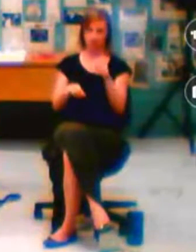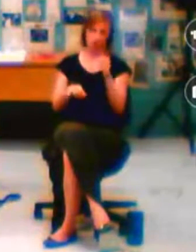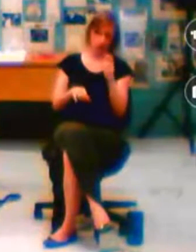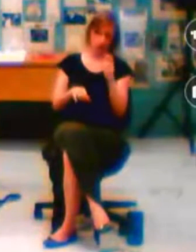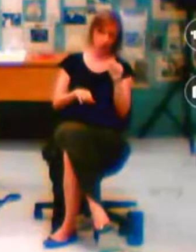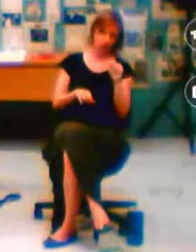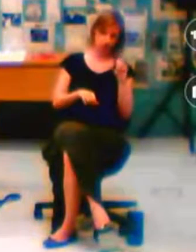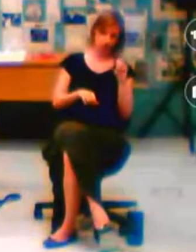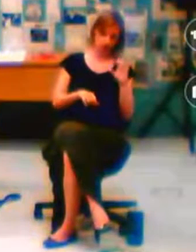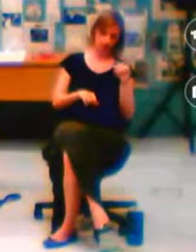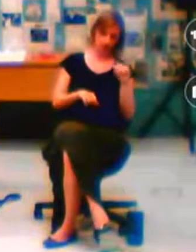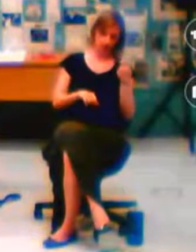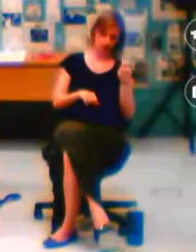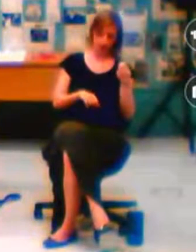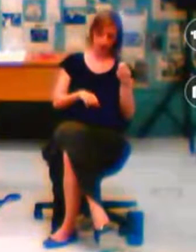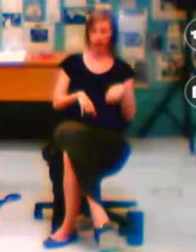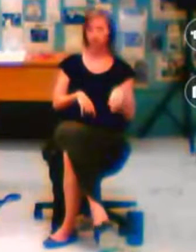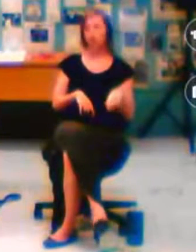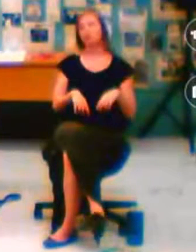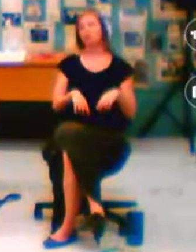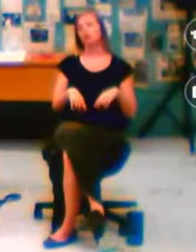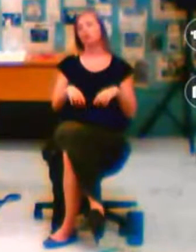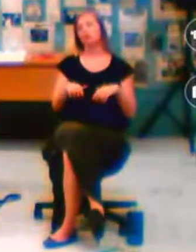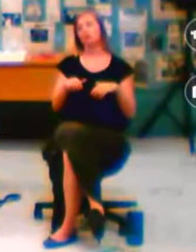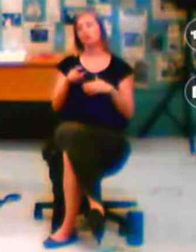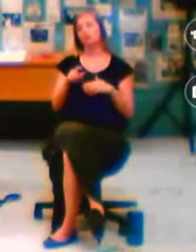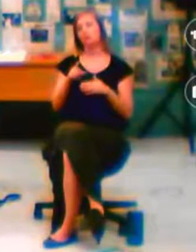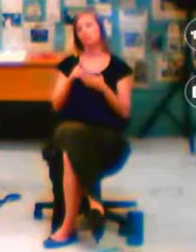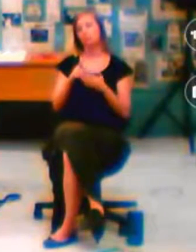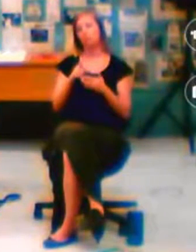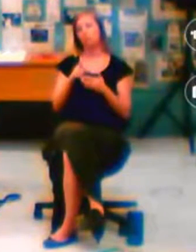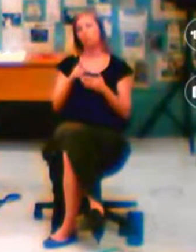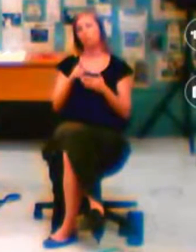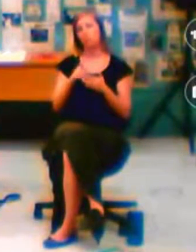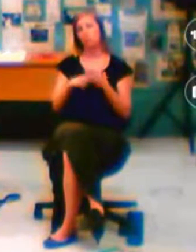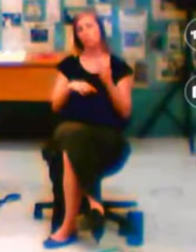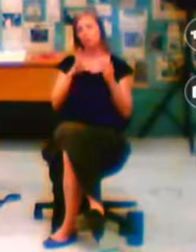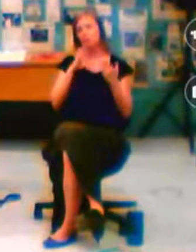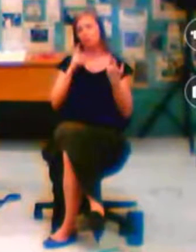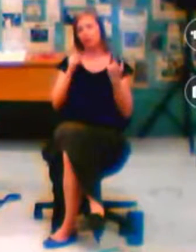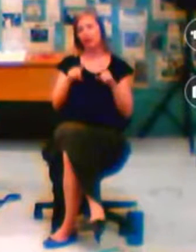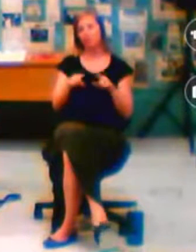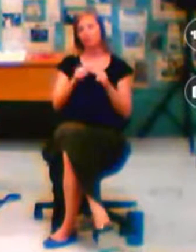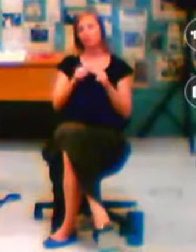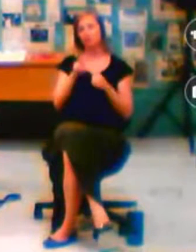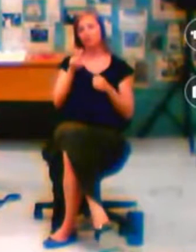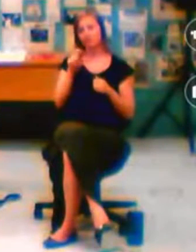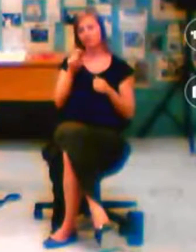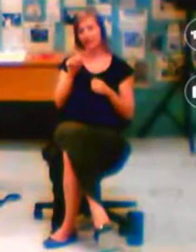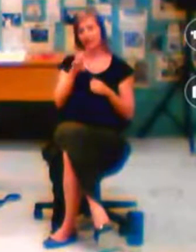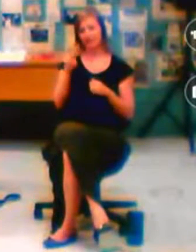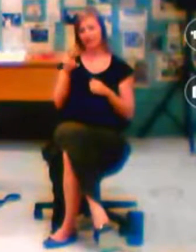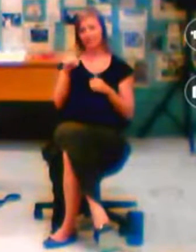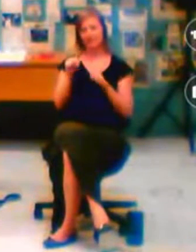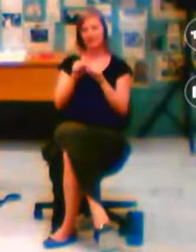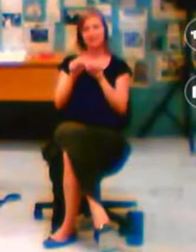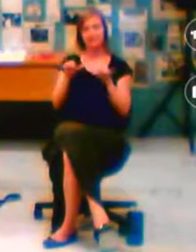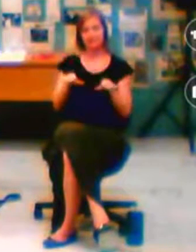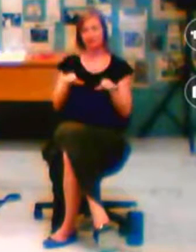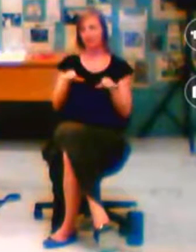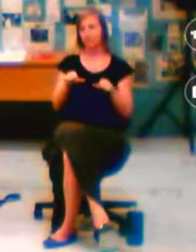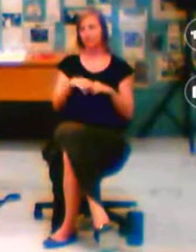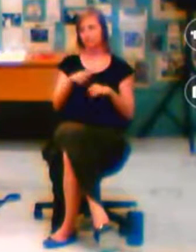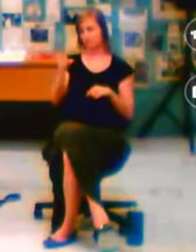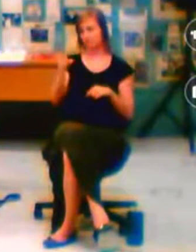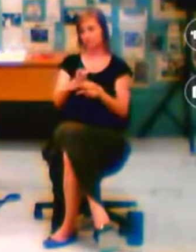So the question from the audience is, for a disabled vet who is happy with the VA system as it exists, what would